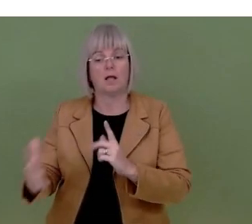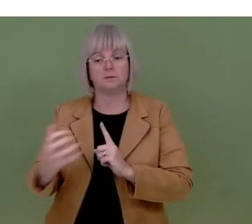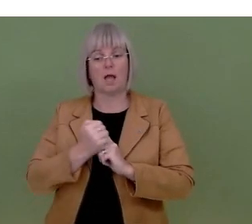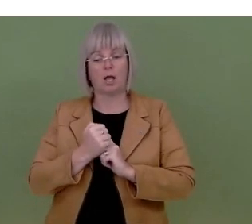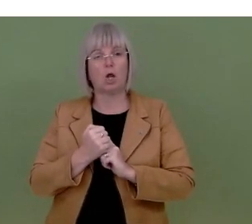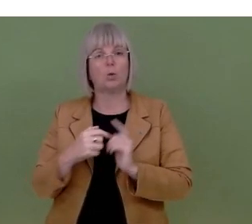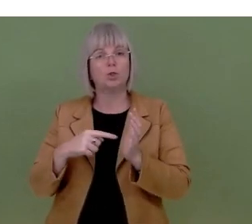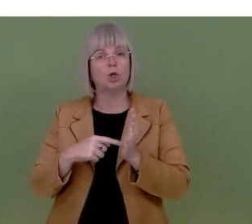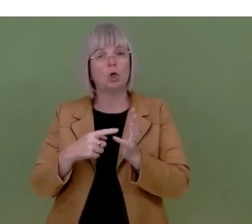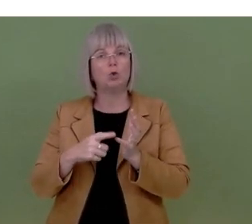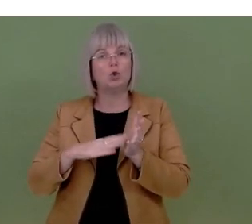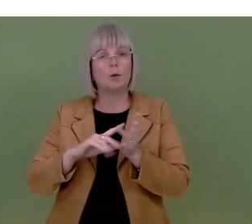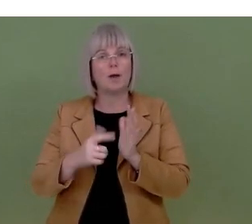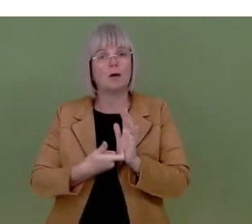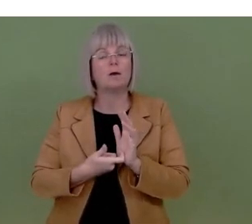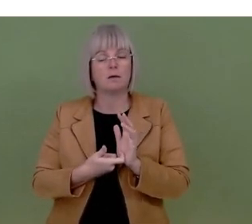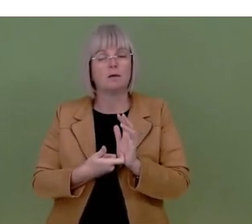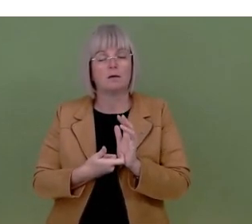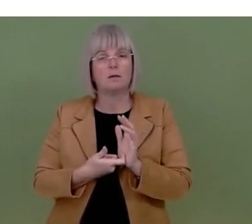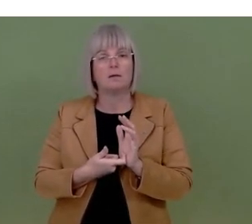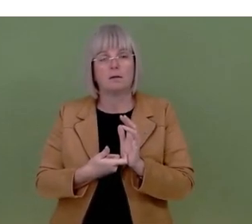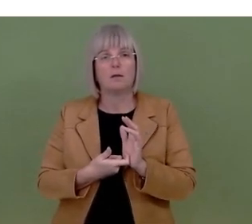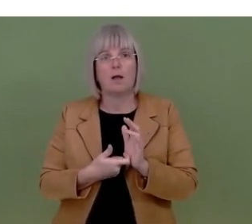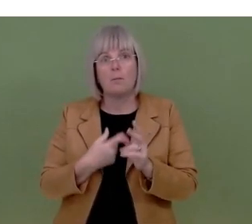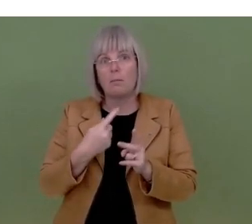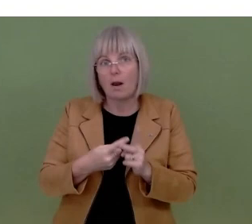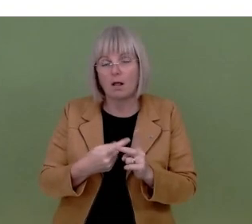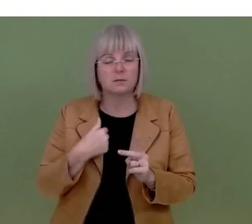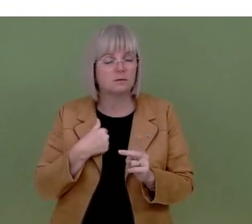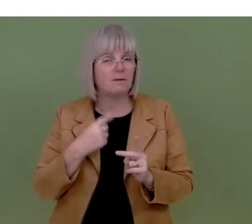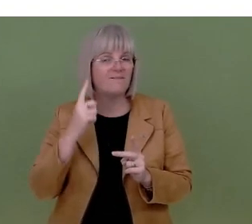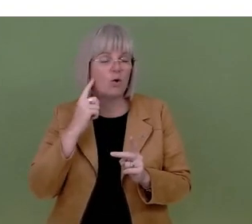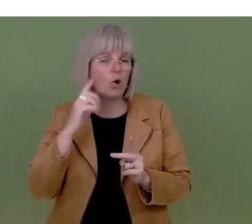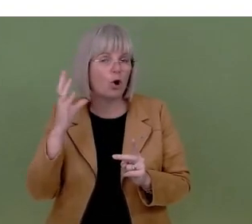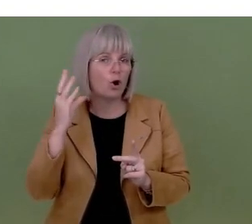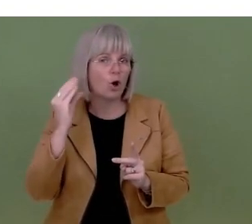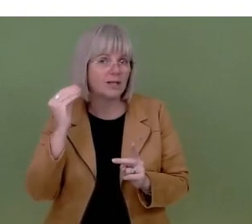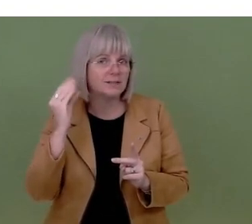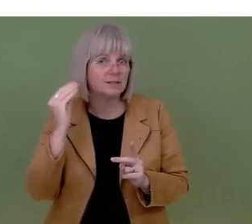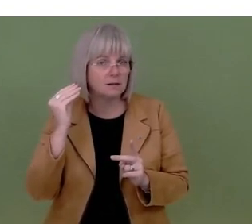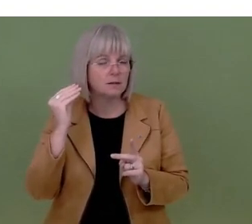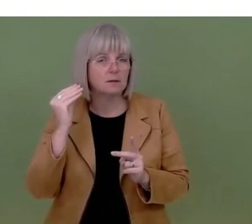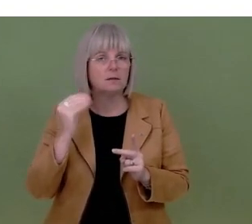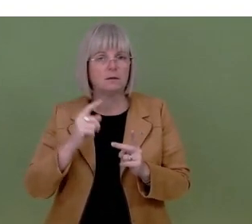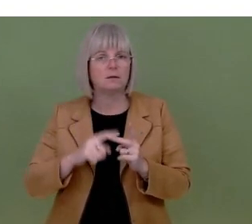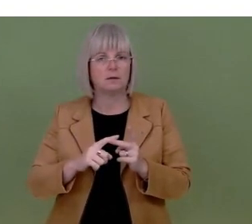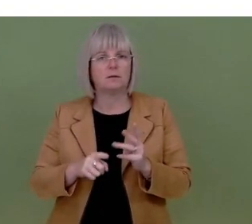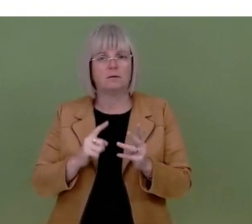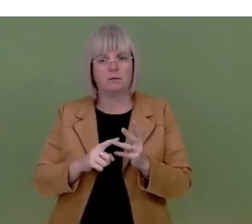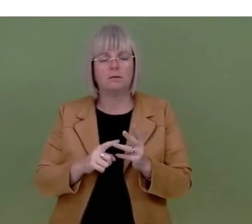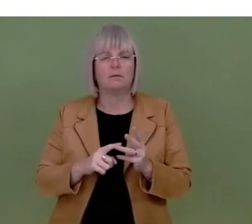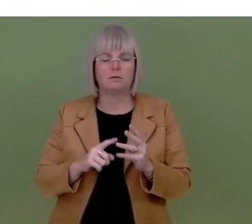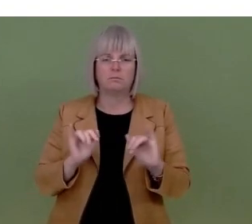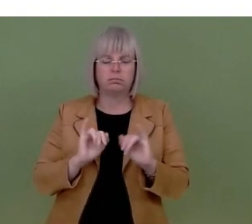But I also was experiencing voice hearing. All my symptoms of complex post-traumatic disorder